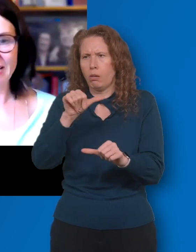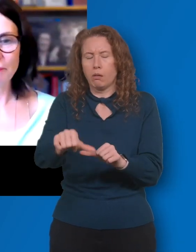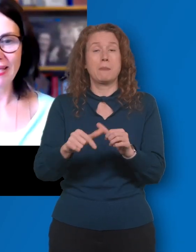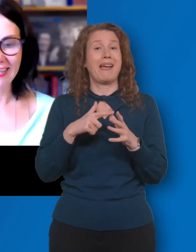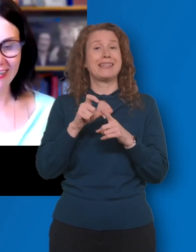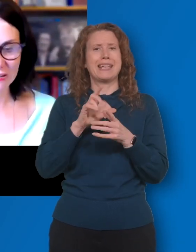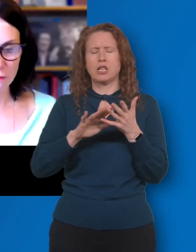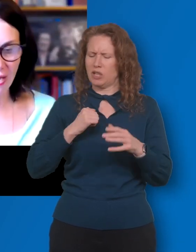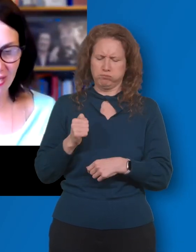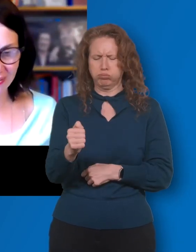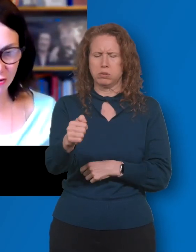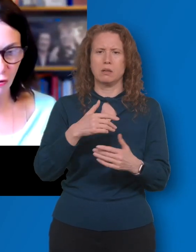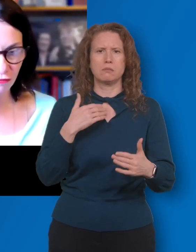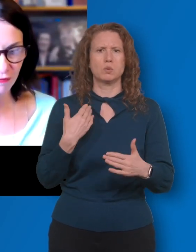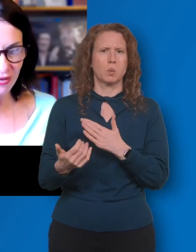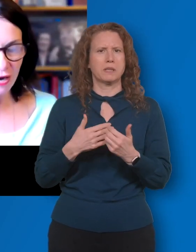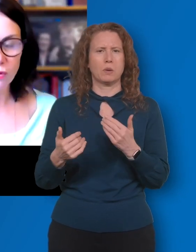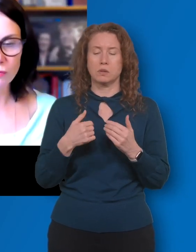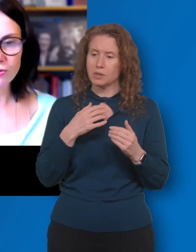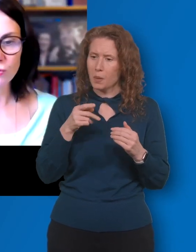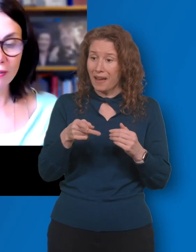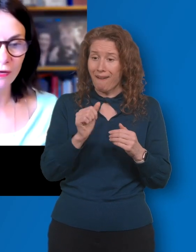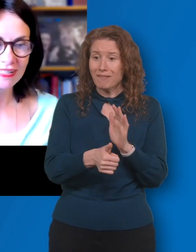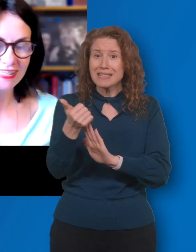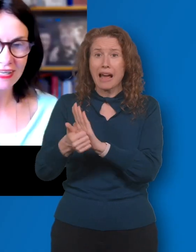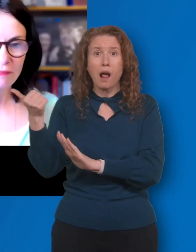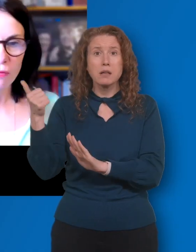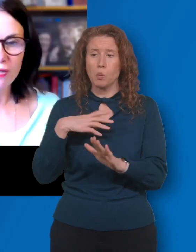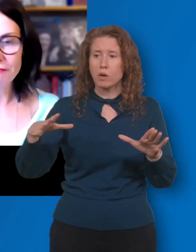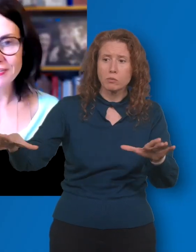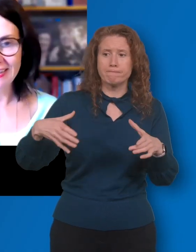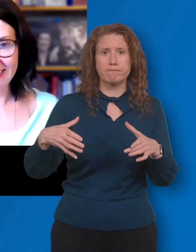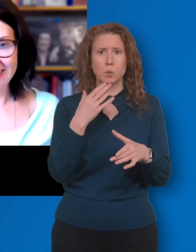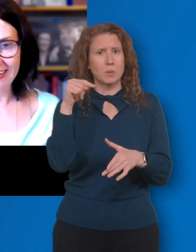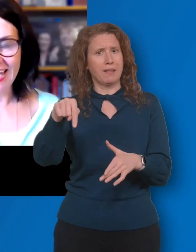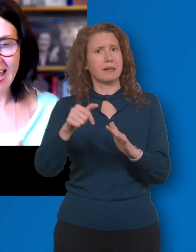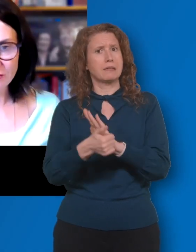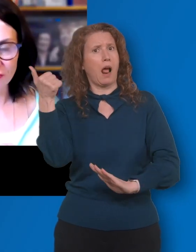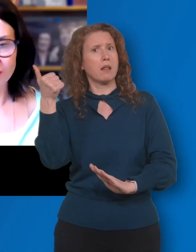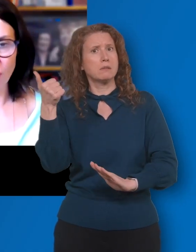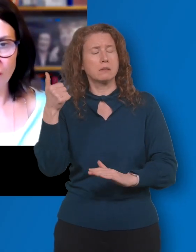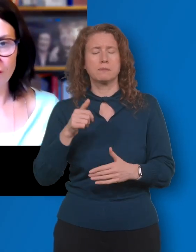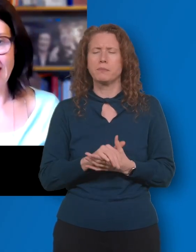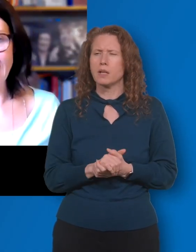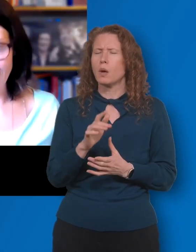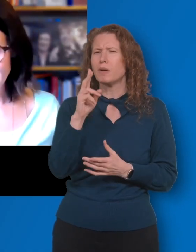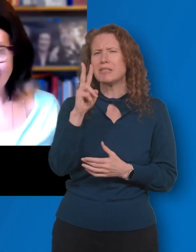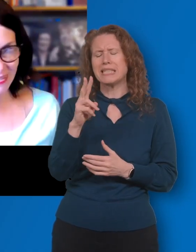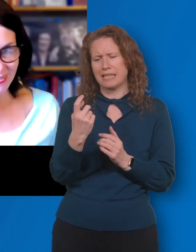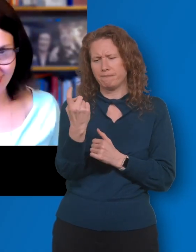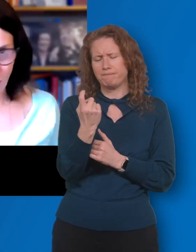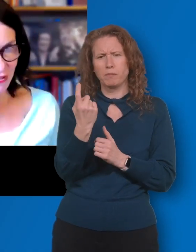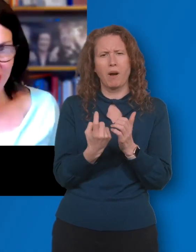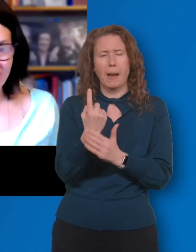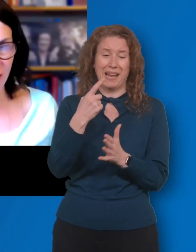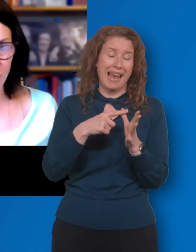talent and making it part of what we do, because yes, we have seen the advent of AI that